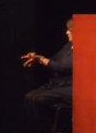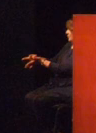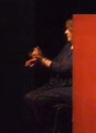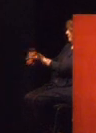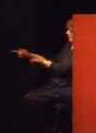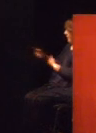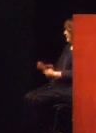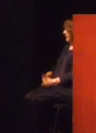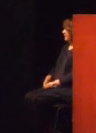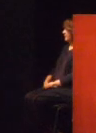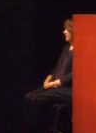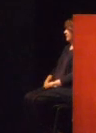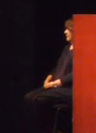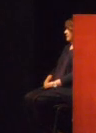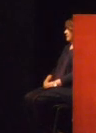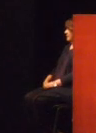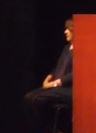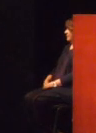on University Transfer Day.